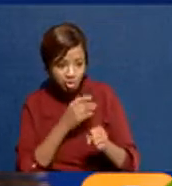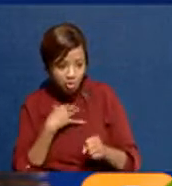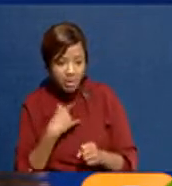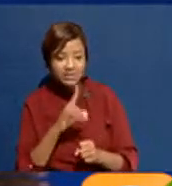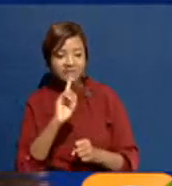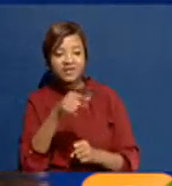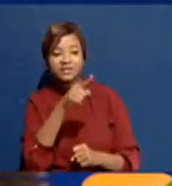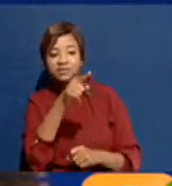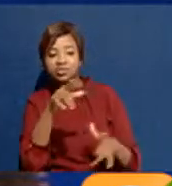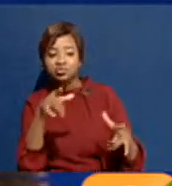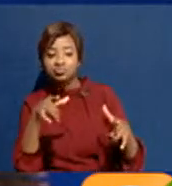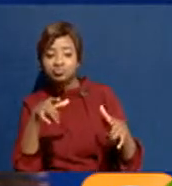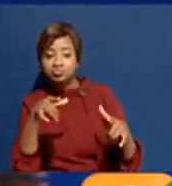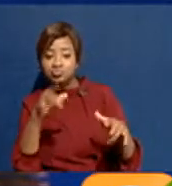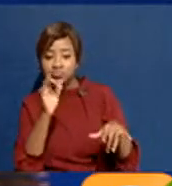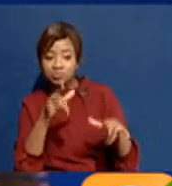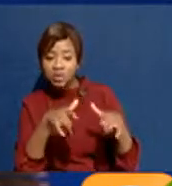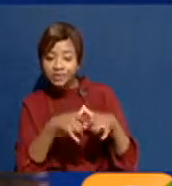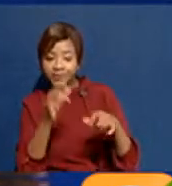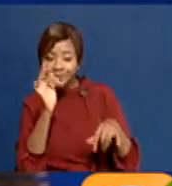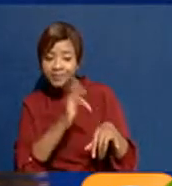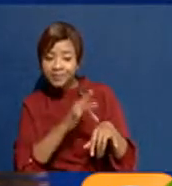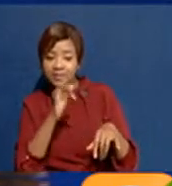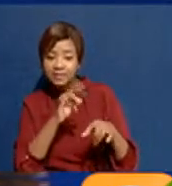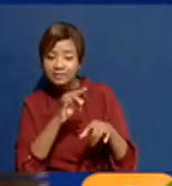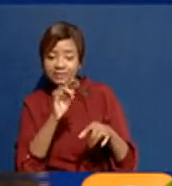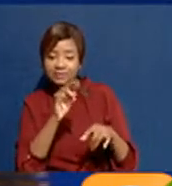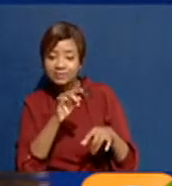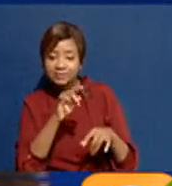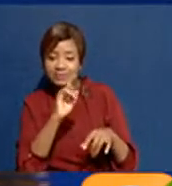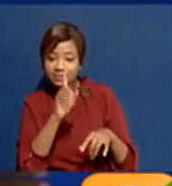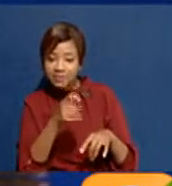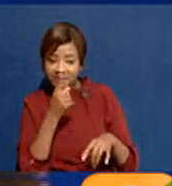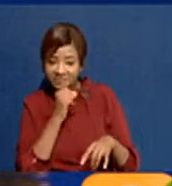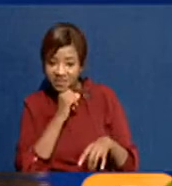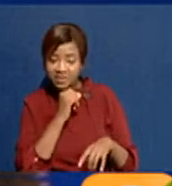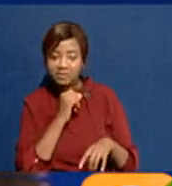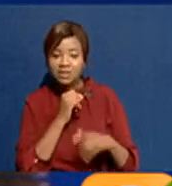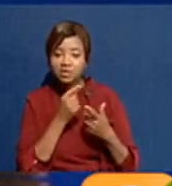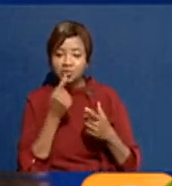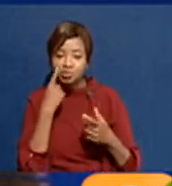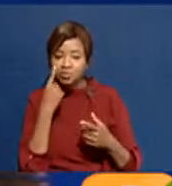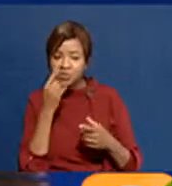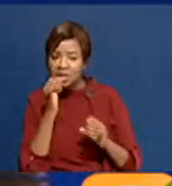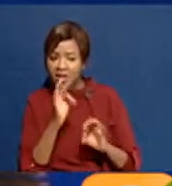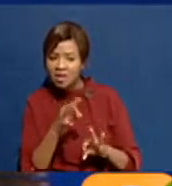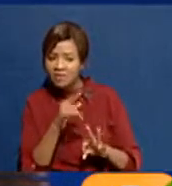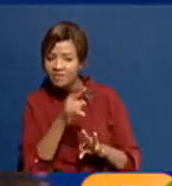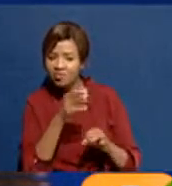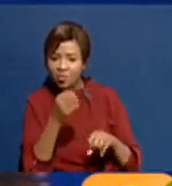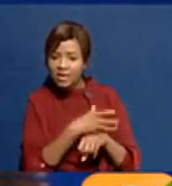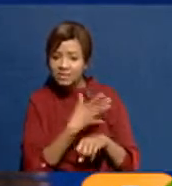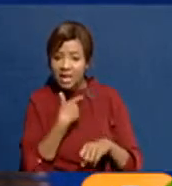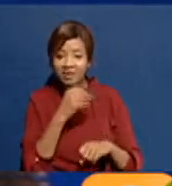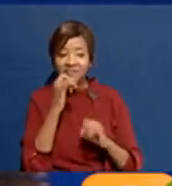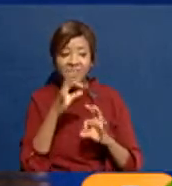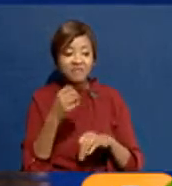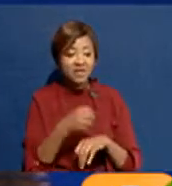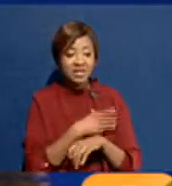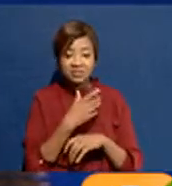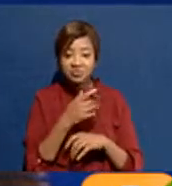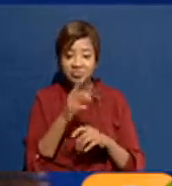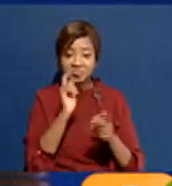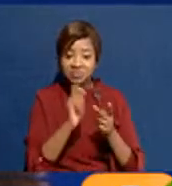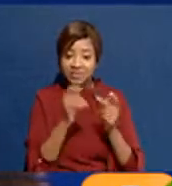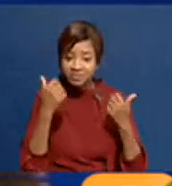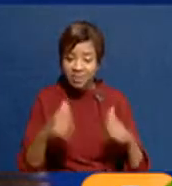smear. Have you had a pap smear? Yes. You have not had a pap smear? Then we will not, you know, have a discussion with you. So